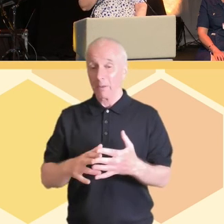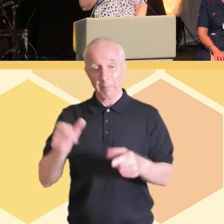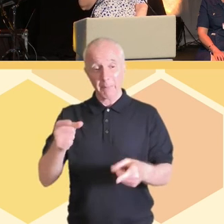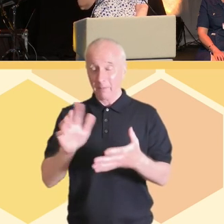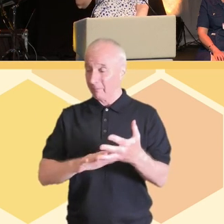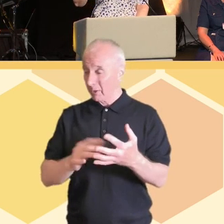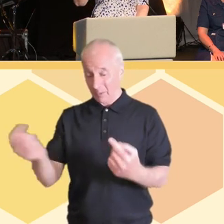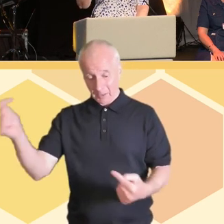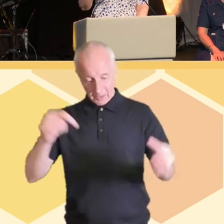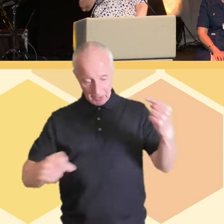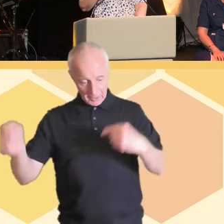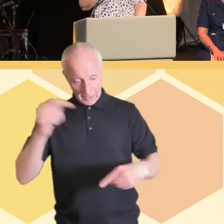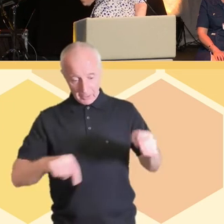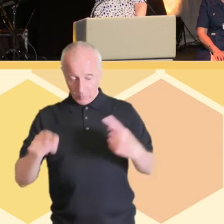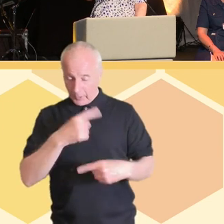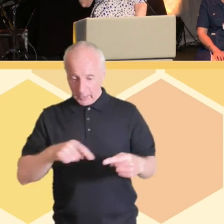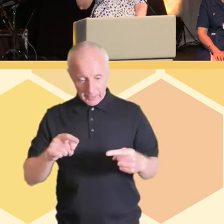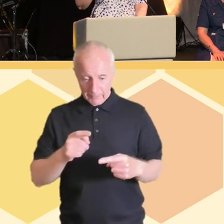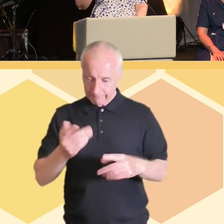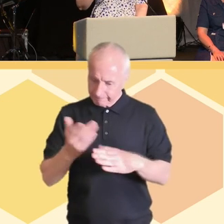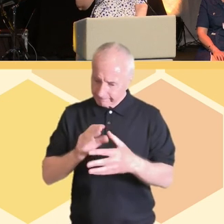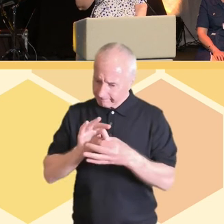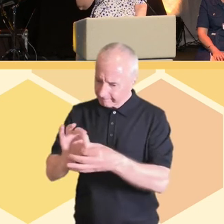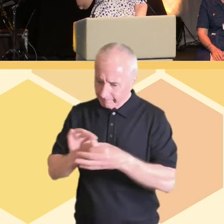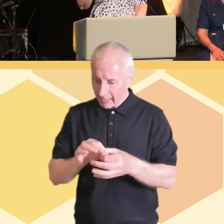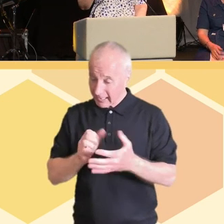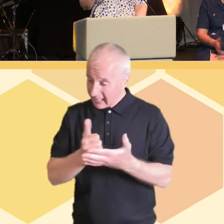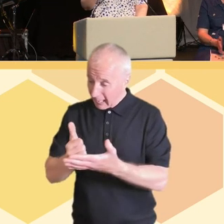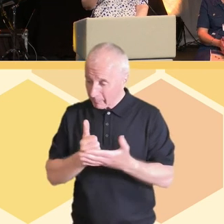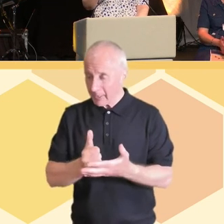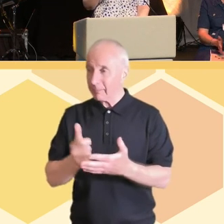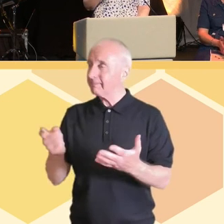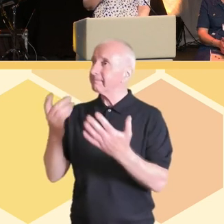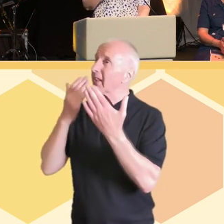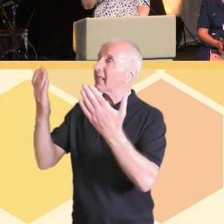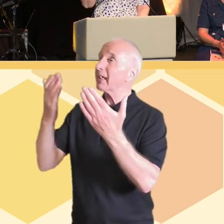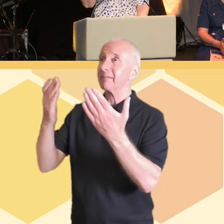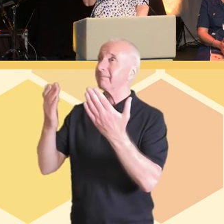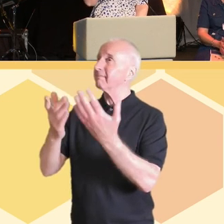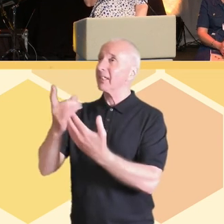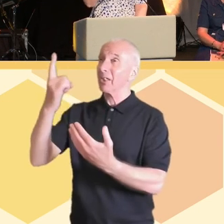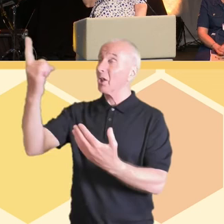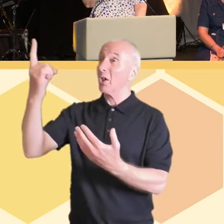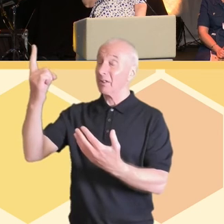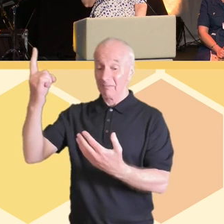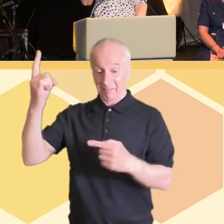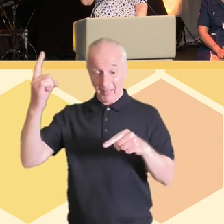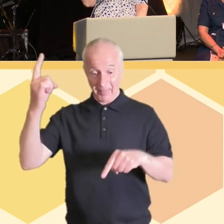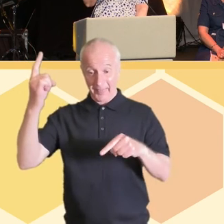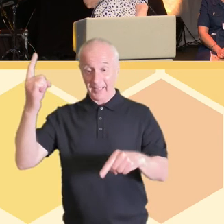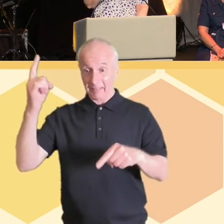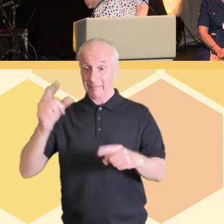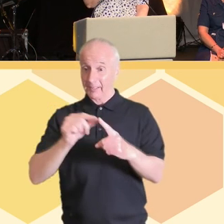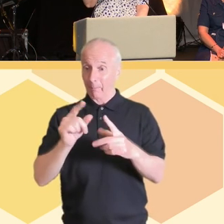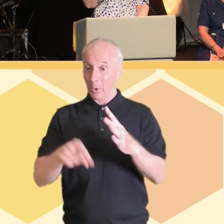and minister to them and help them in practical ways. Yes, we just want to thank God for that initiative, that we